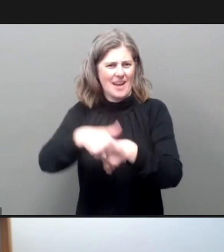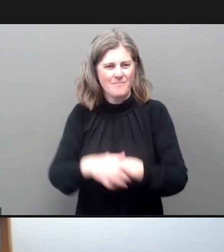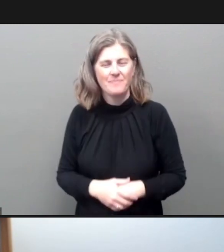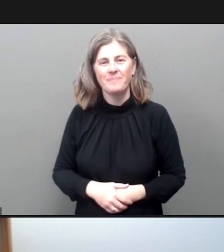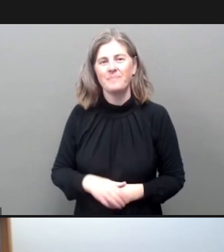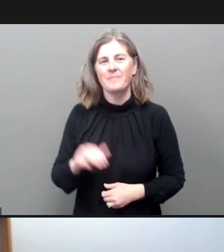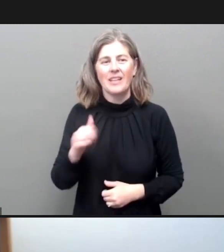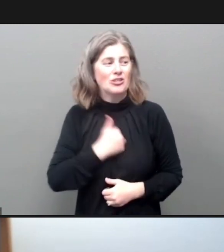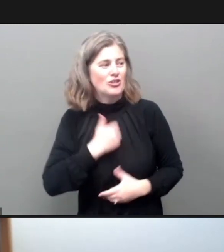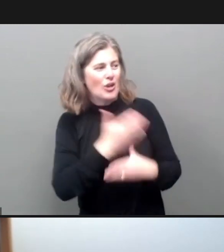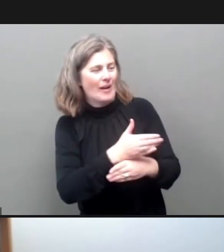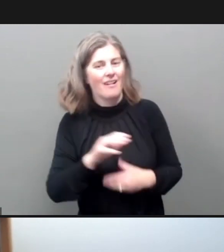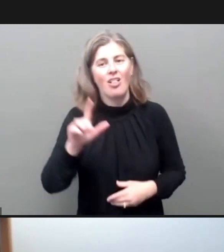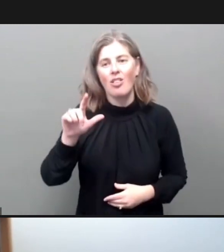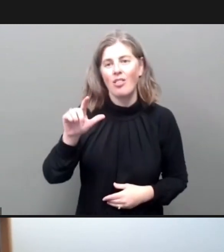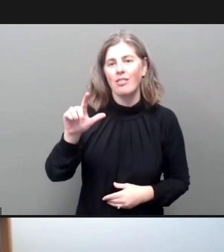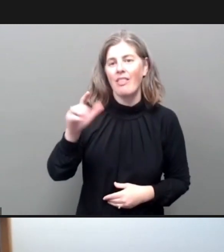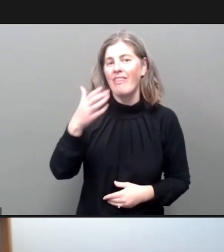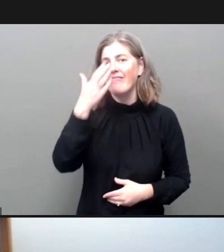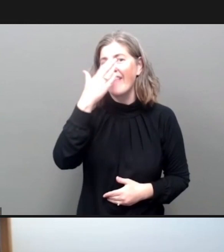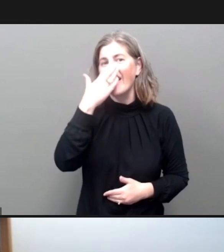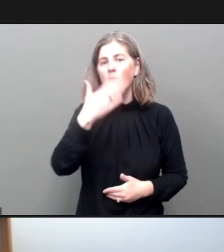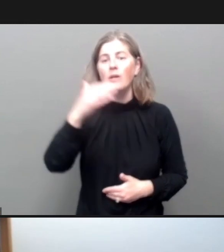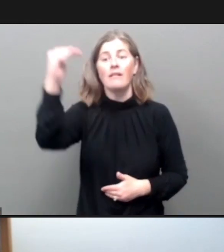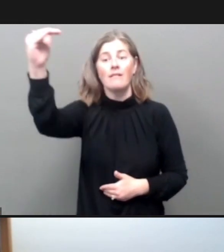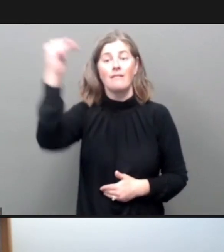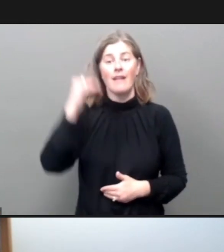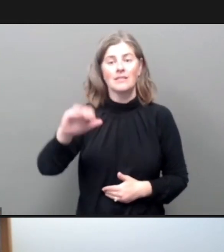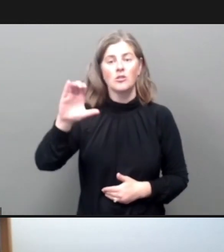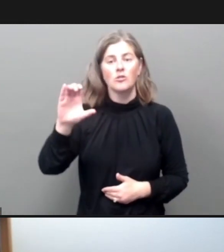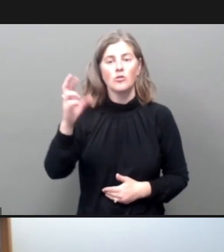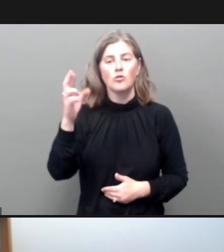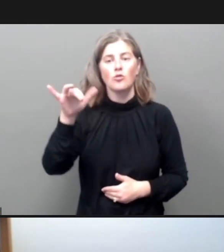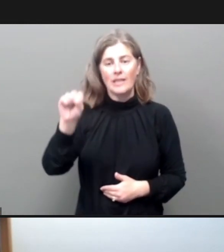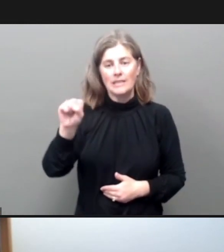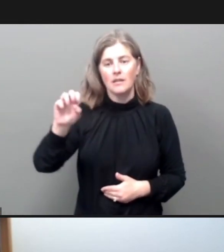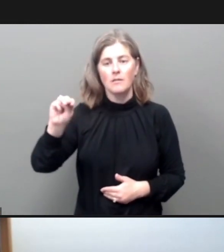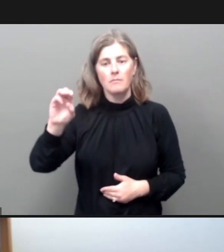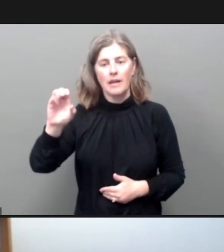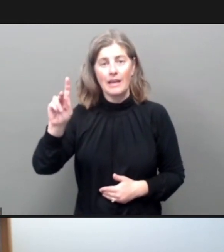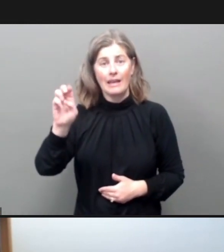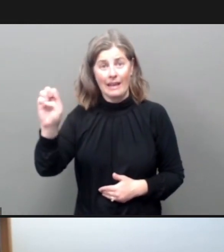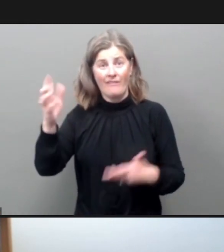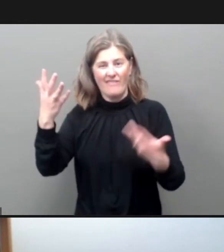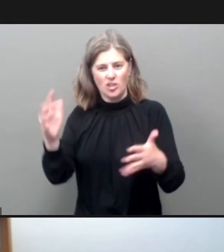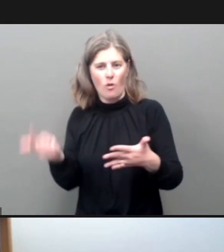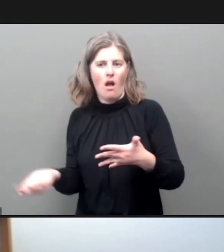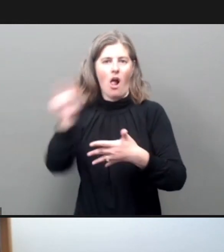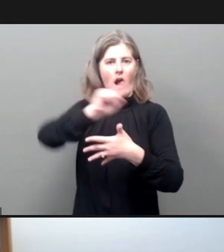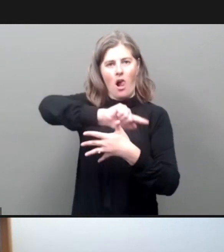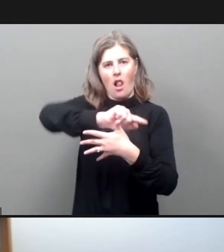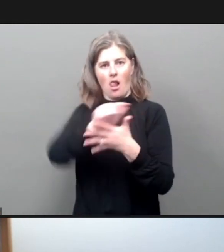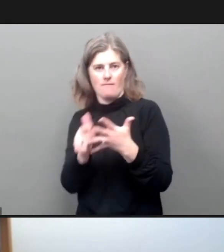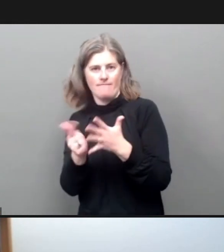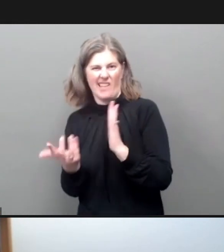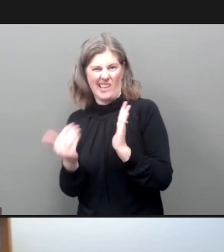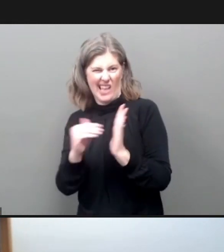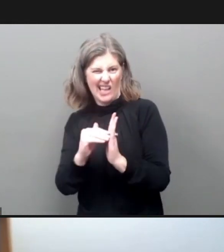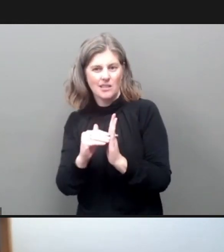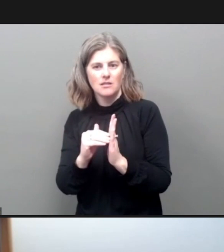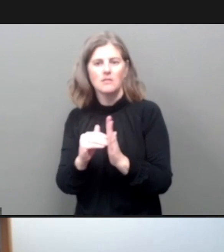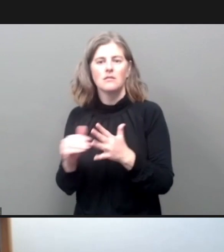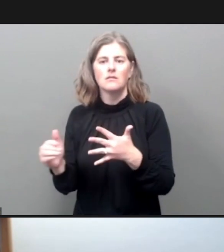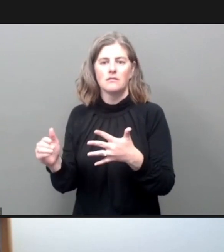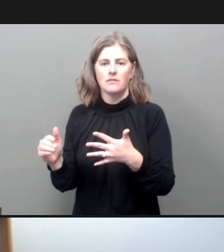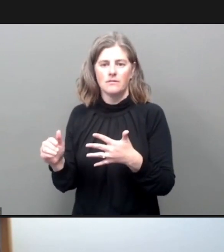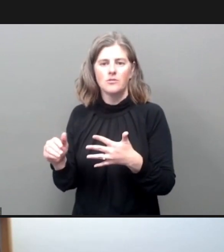Sorry, Laura. Thanks so much, everybody. Next, we'll turn to Chris McKee, and then we'll go back through the sequence, and we'll go to